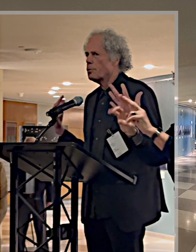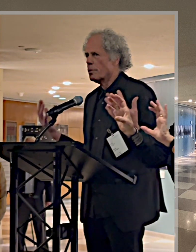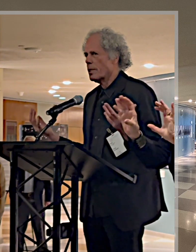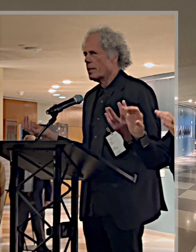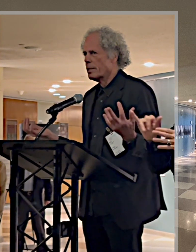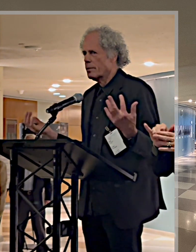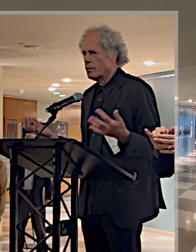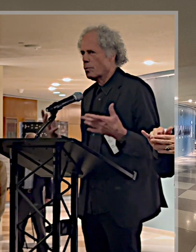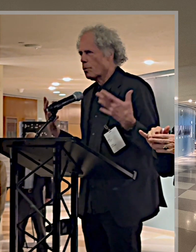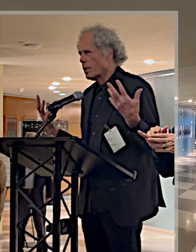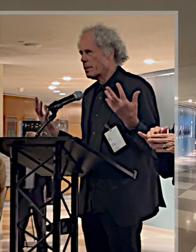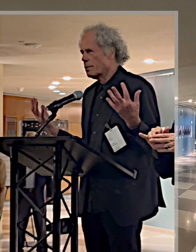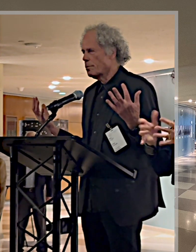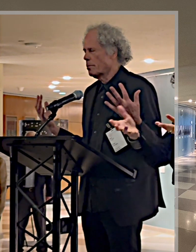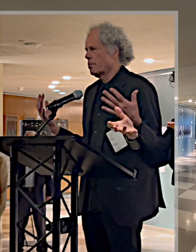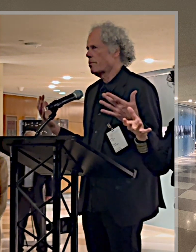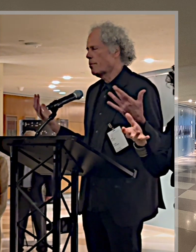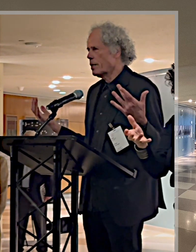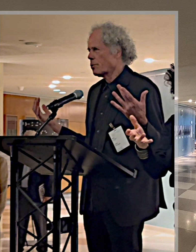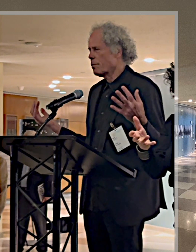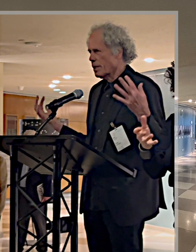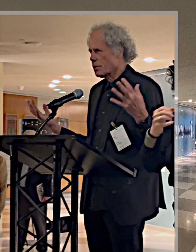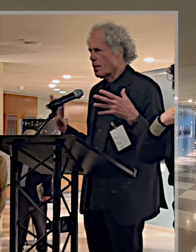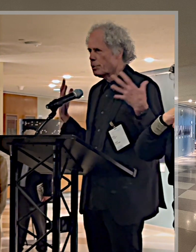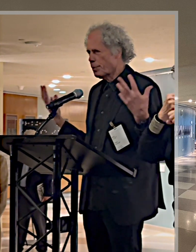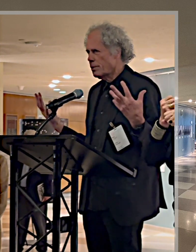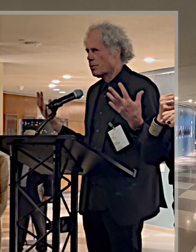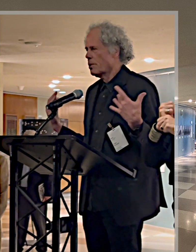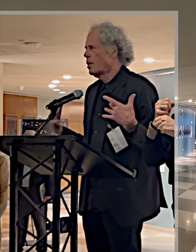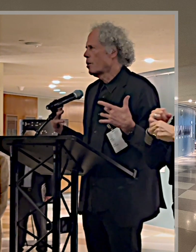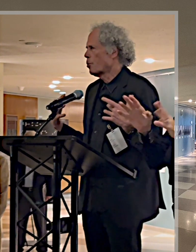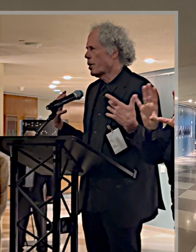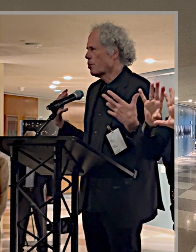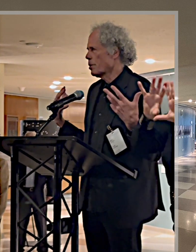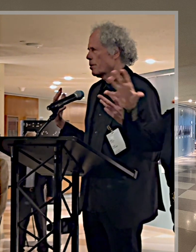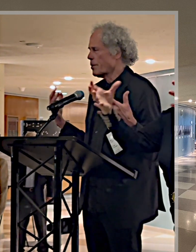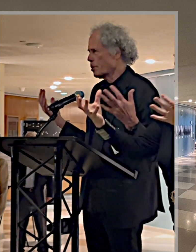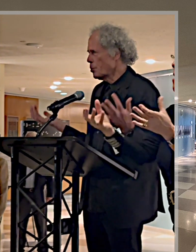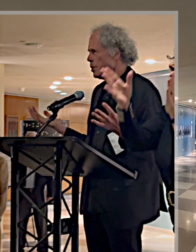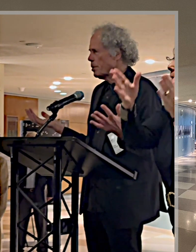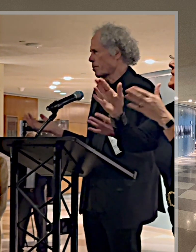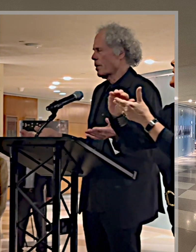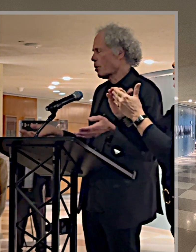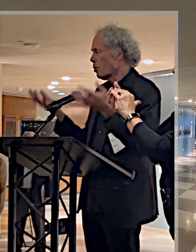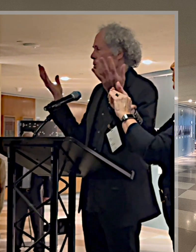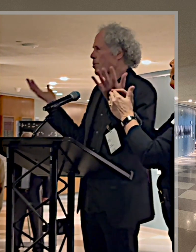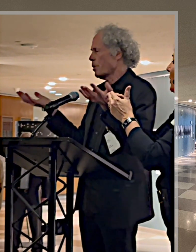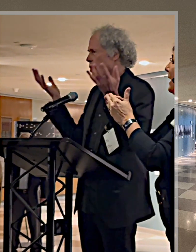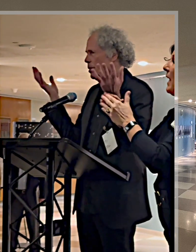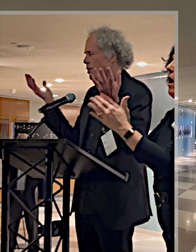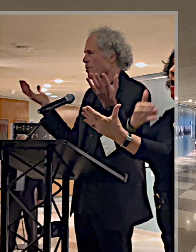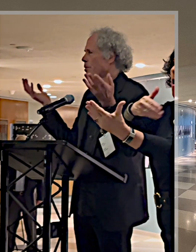so, I wanted to make sort of an ensemble piece where they were, as a community, a